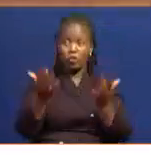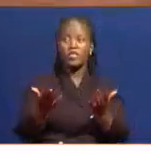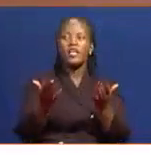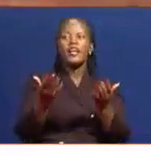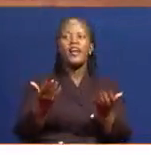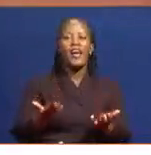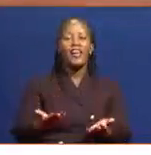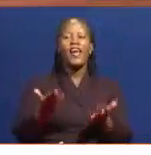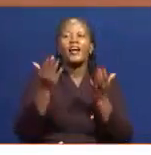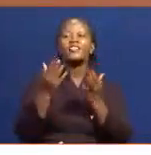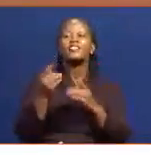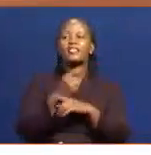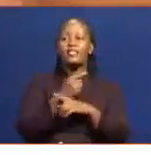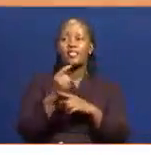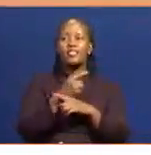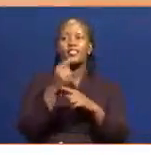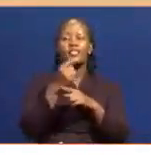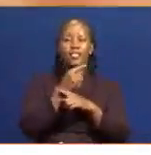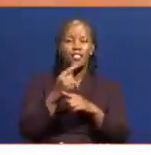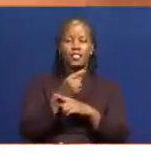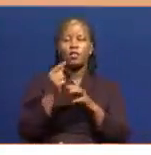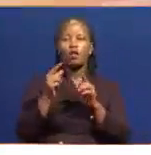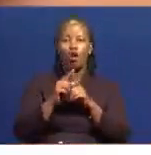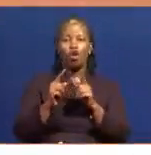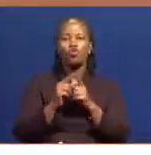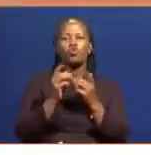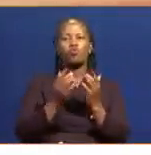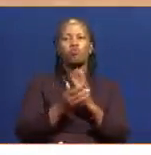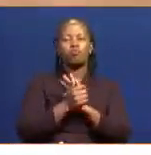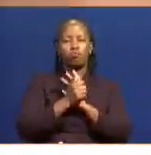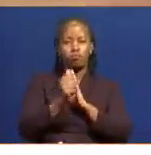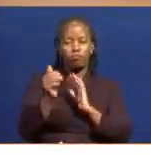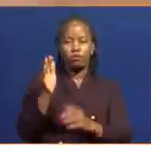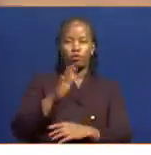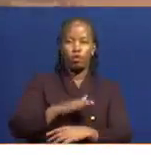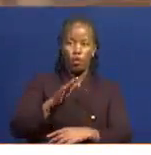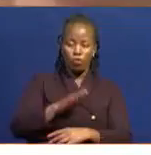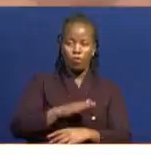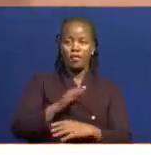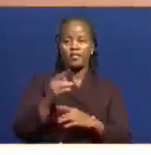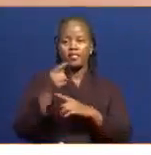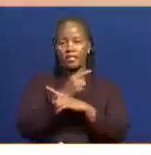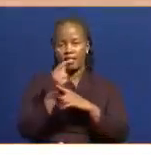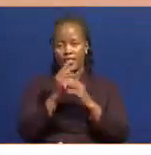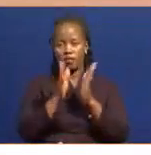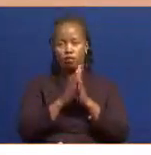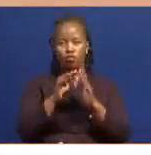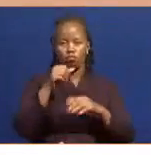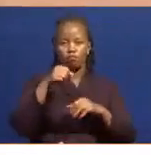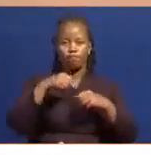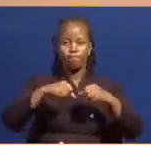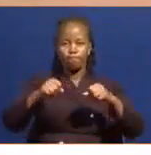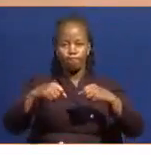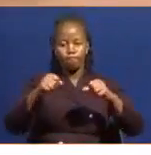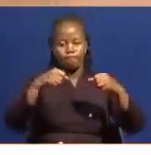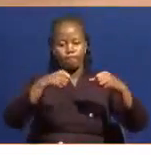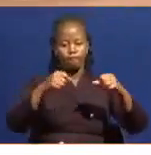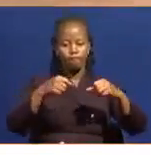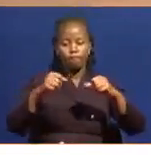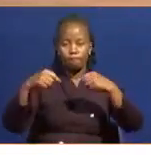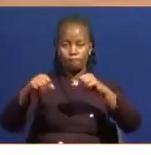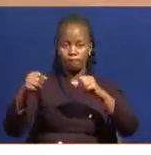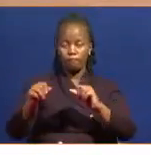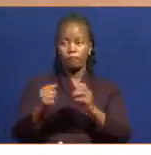level of training and skill development of women in the sport, both as trainers and riders. Andre will now